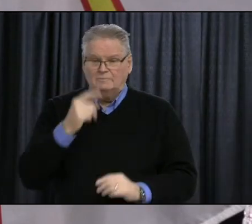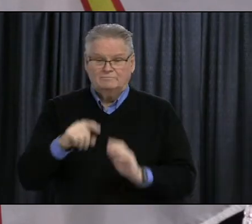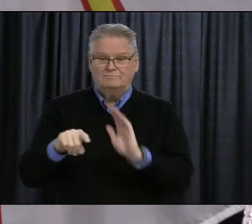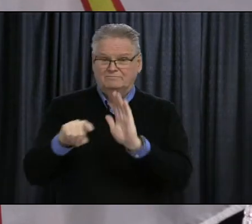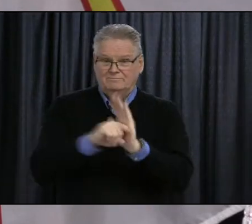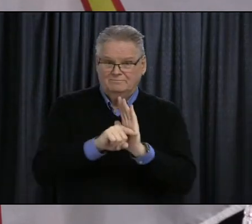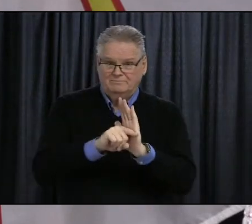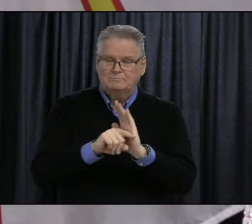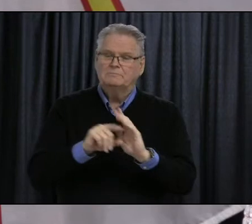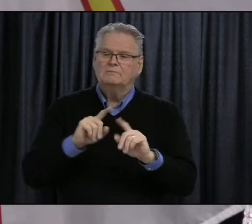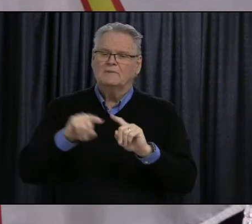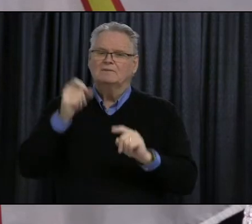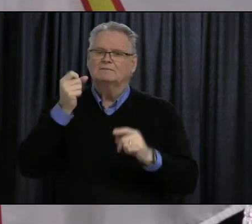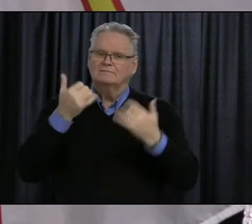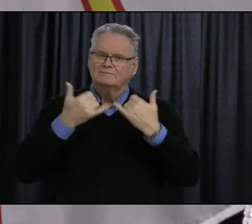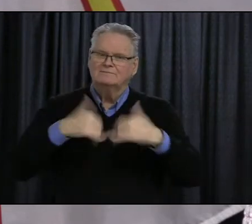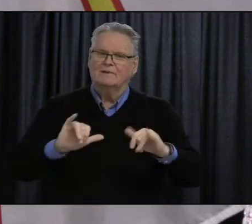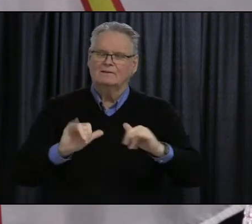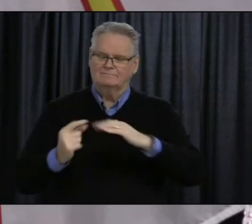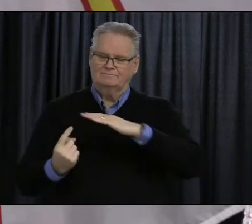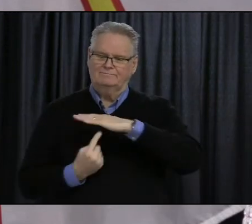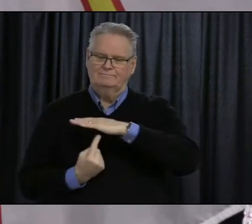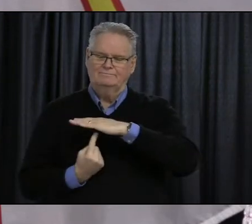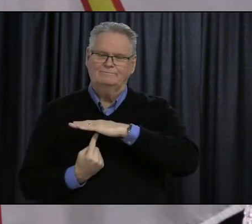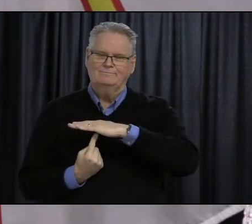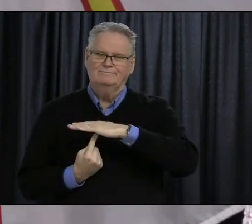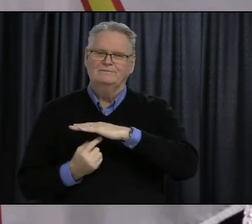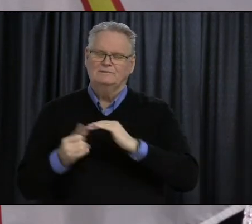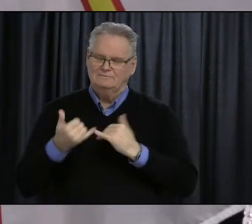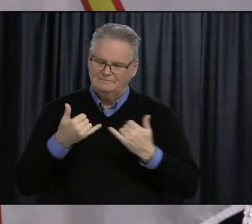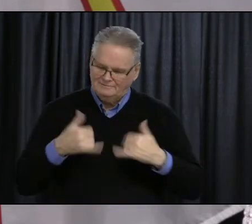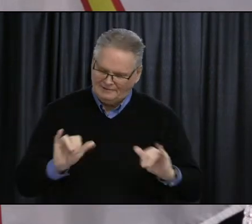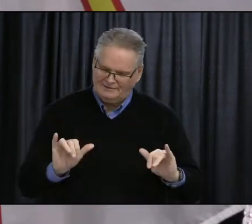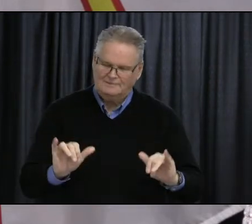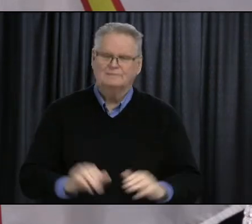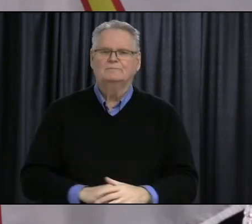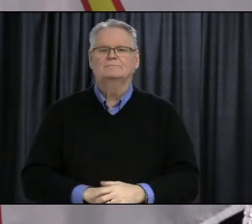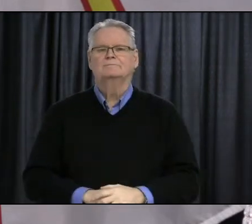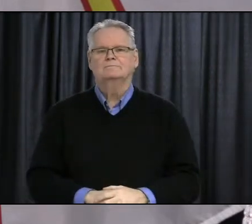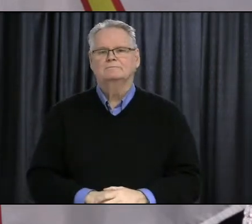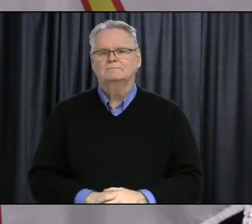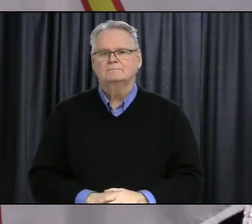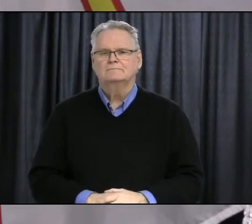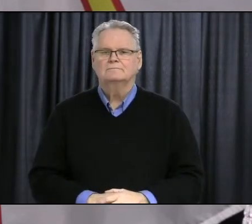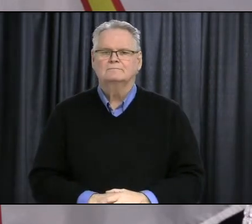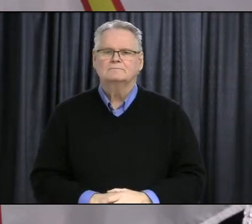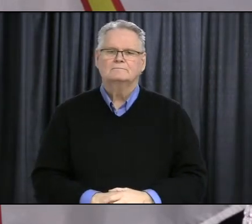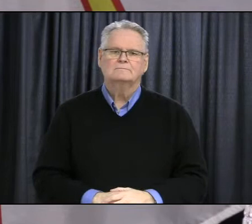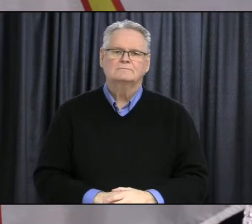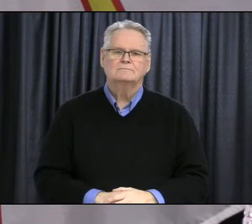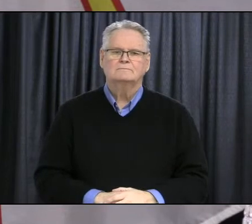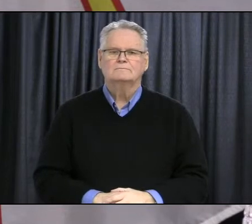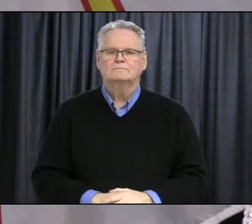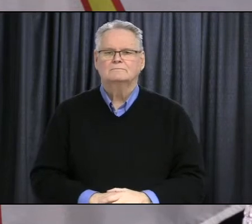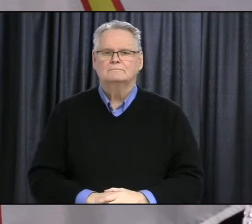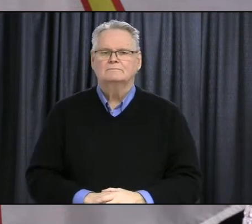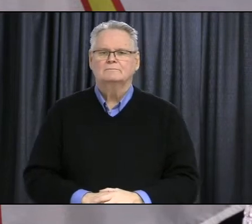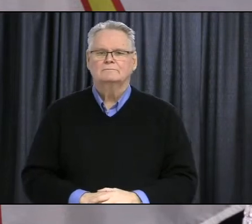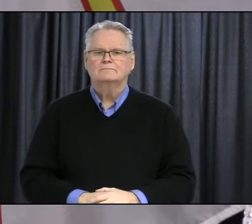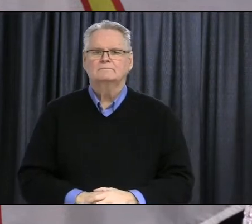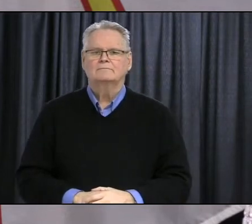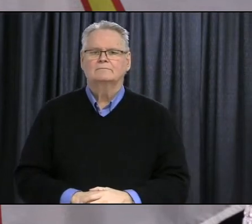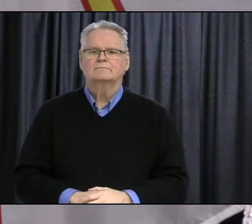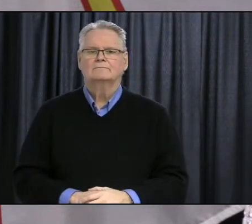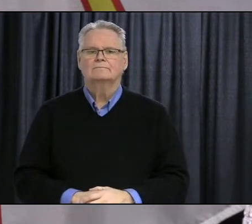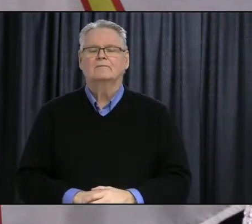swab was done early in the incubation period, it may result in a false negative. These samples have been sent for whole genome sequencing to determine if